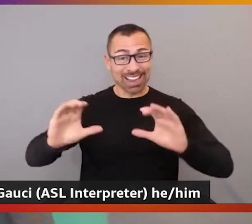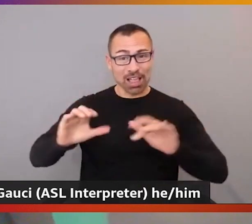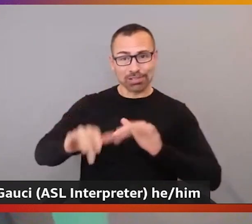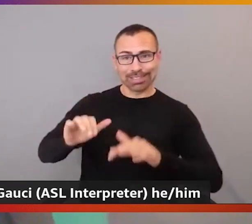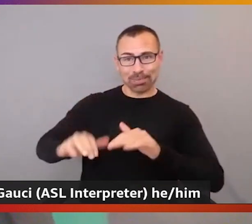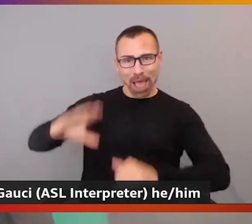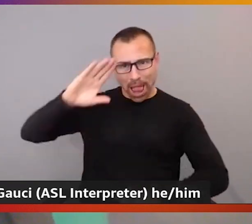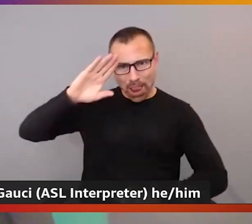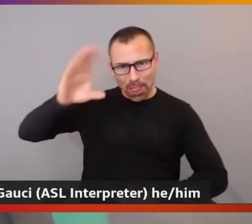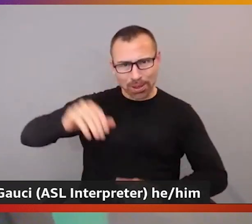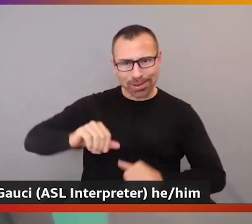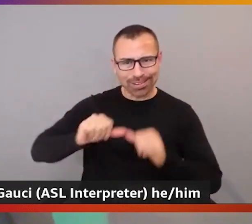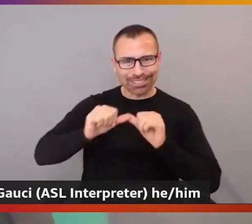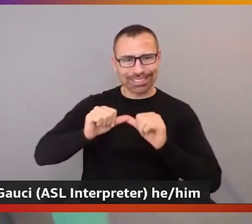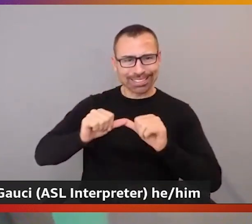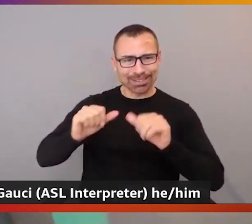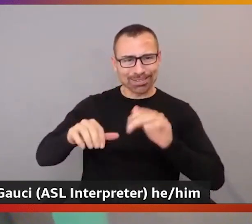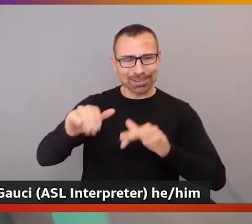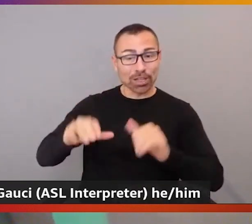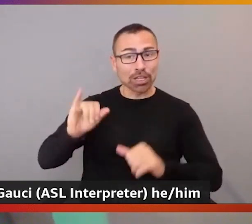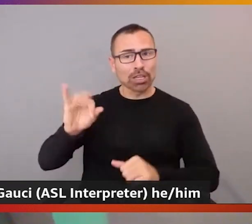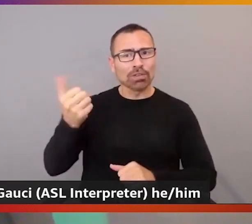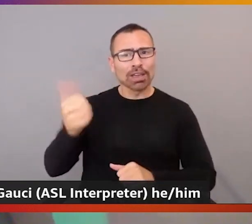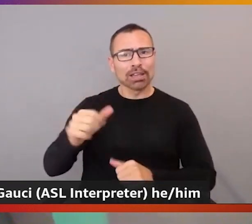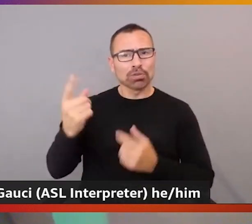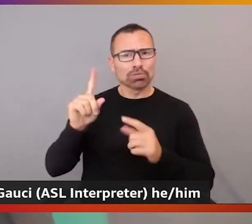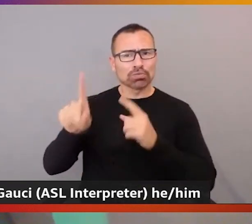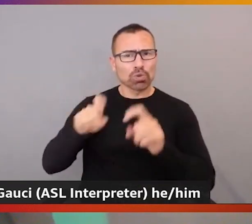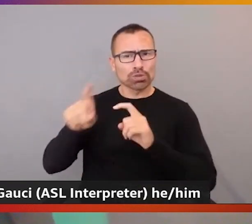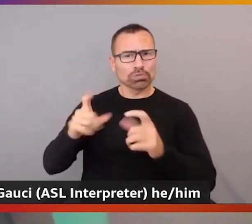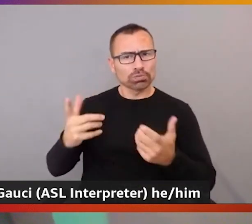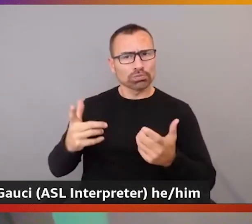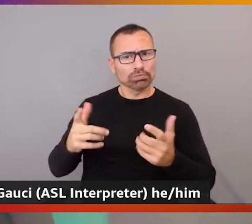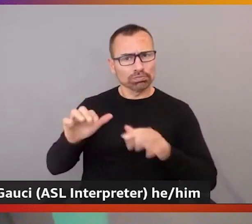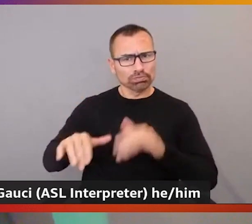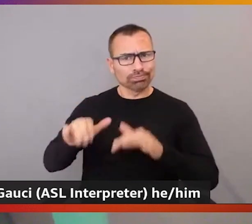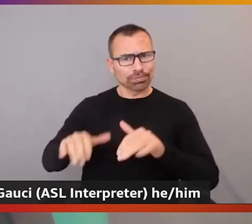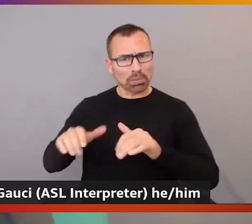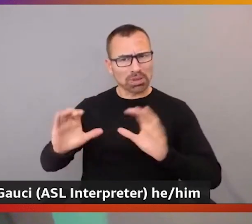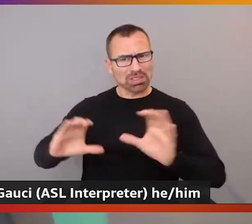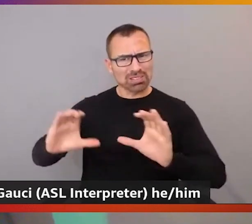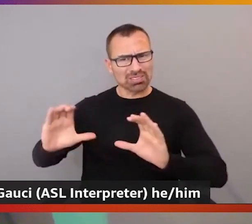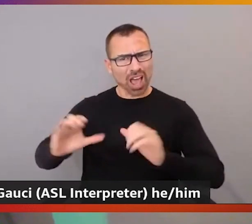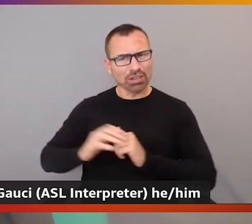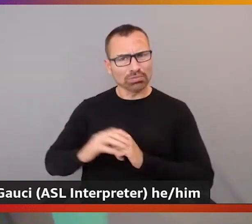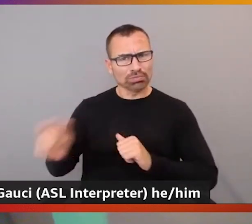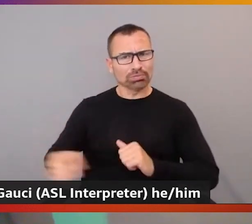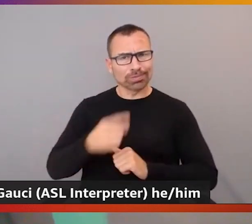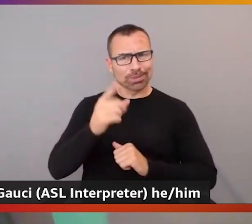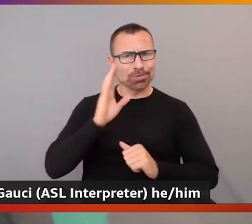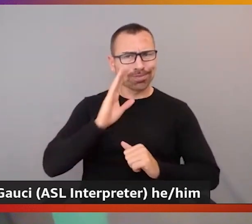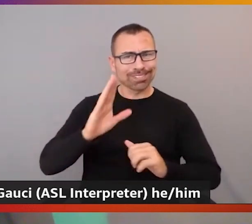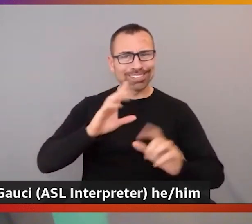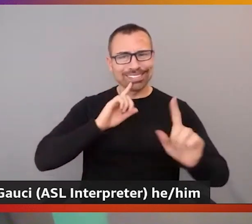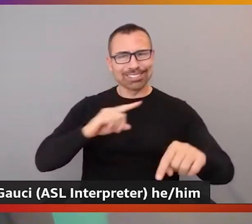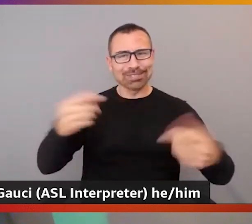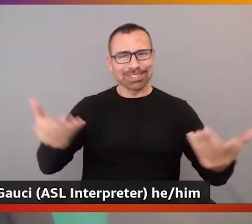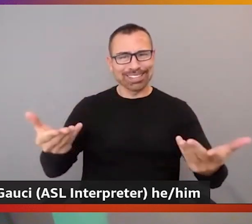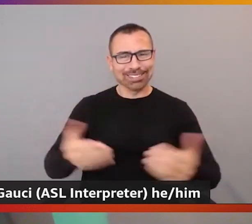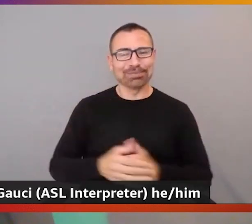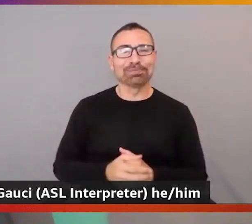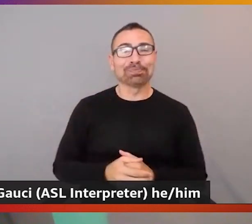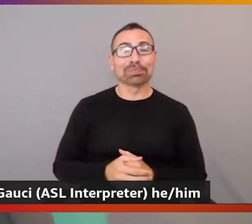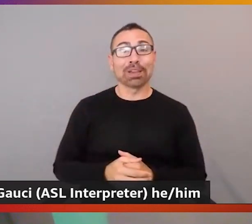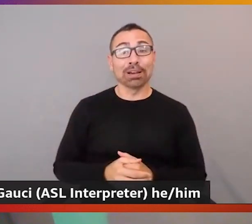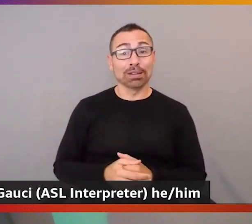got questions, we're going to be able to, bring them up and ask your questions here. We'll answer them. So we've